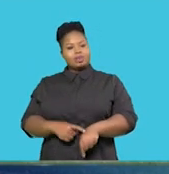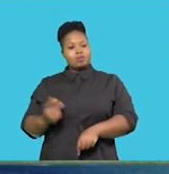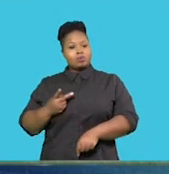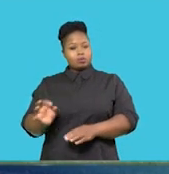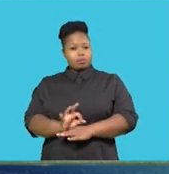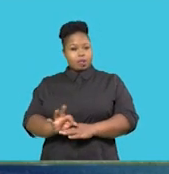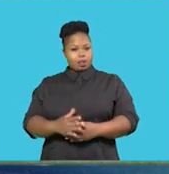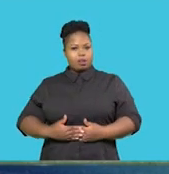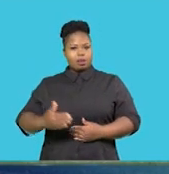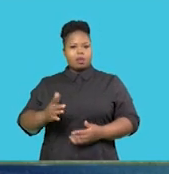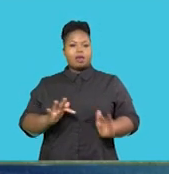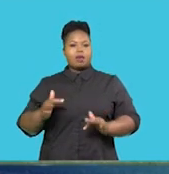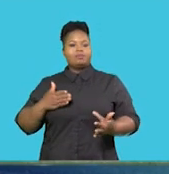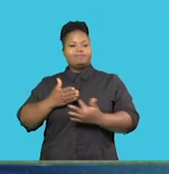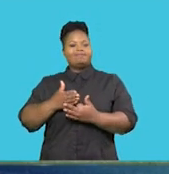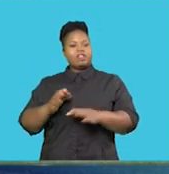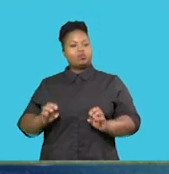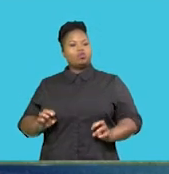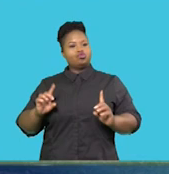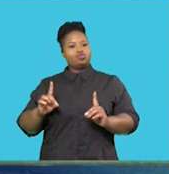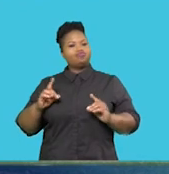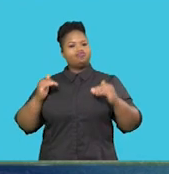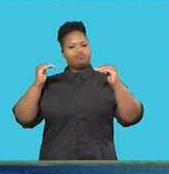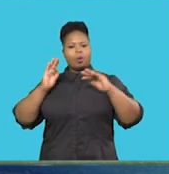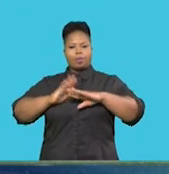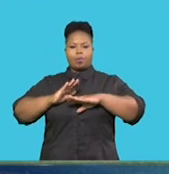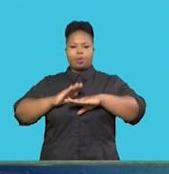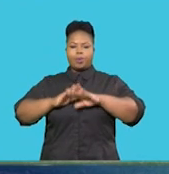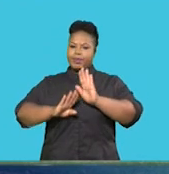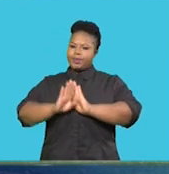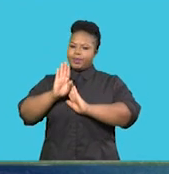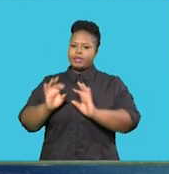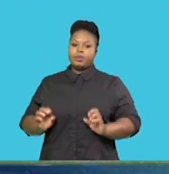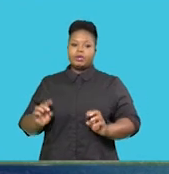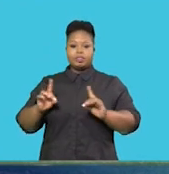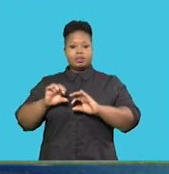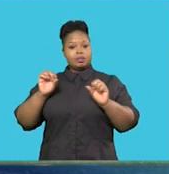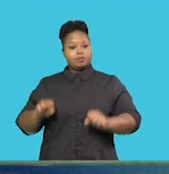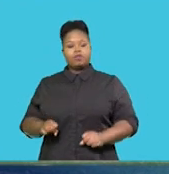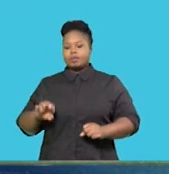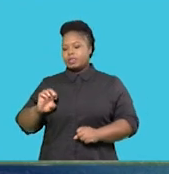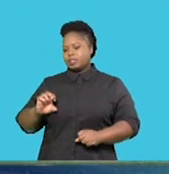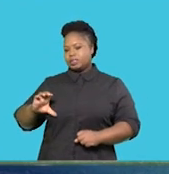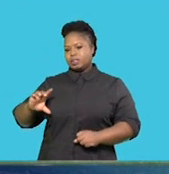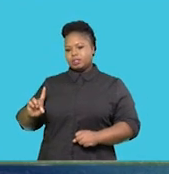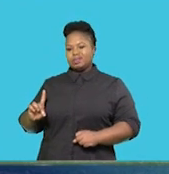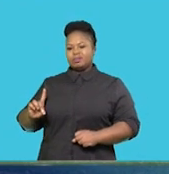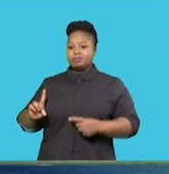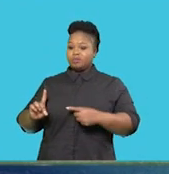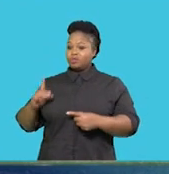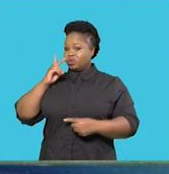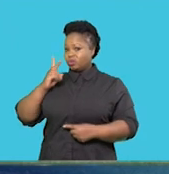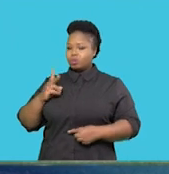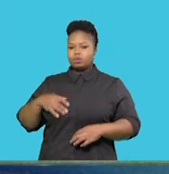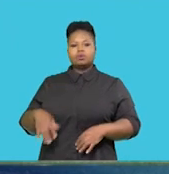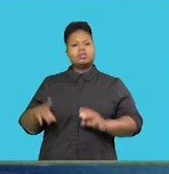to go about accessing education or increasing access to education and how education system is going to go from early childhood development. I think we saw in Moses